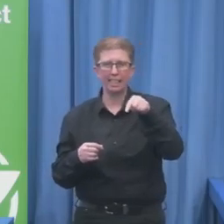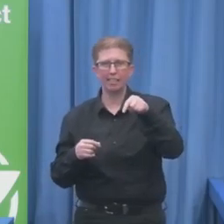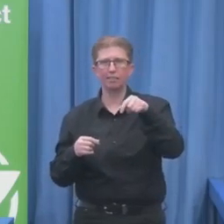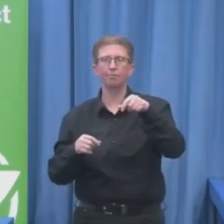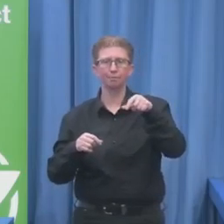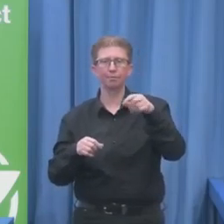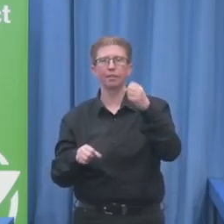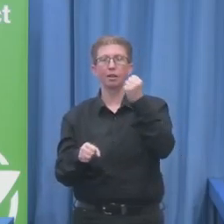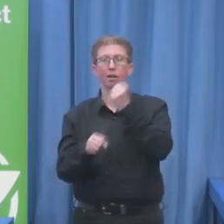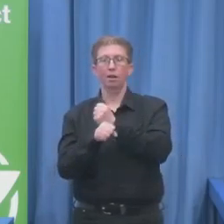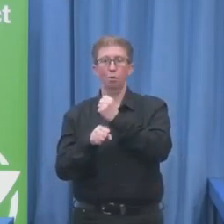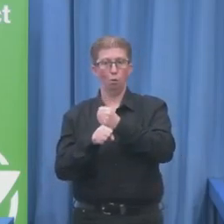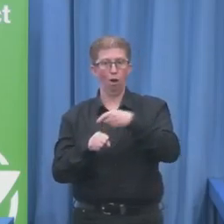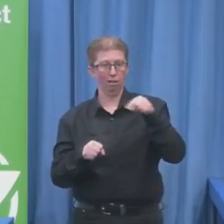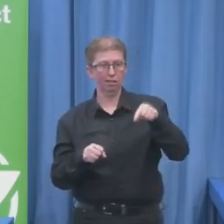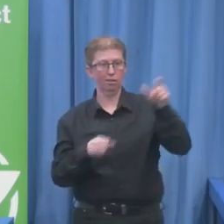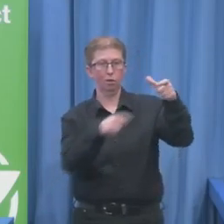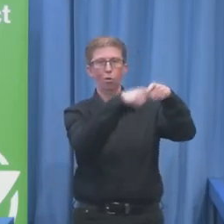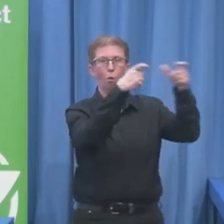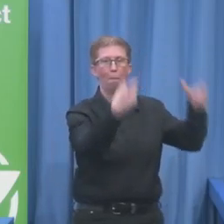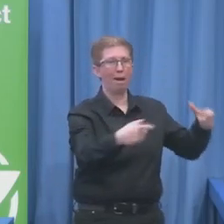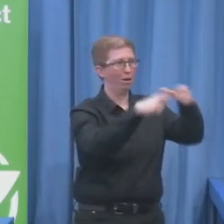Yeah. I think we should answer directly.